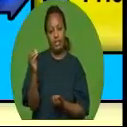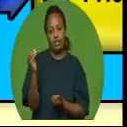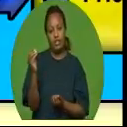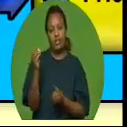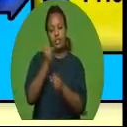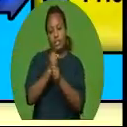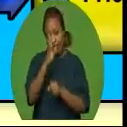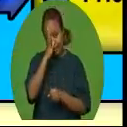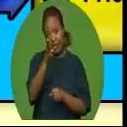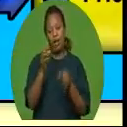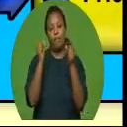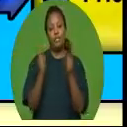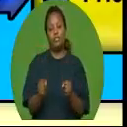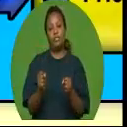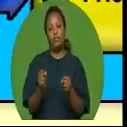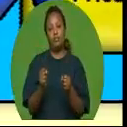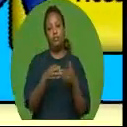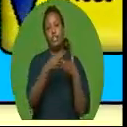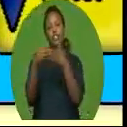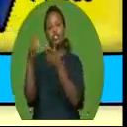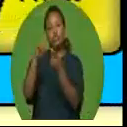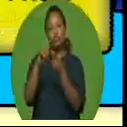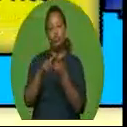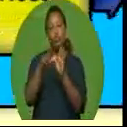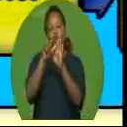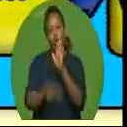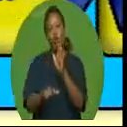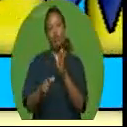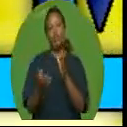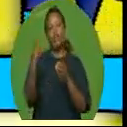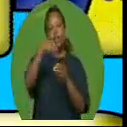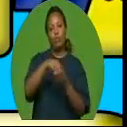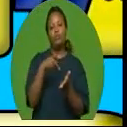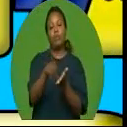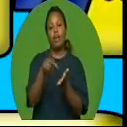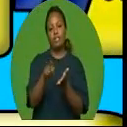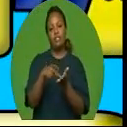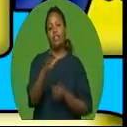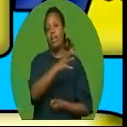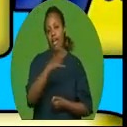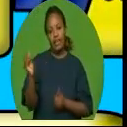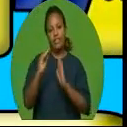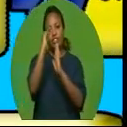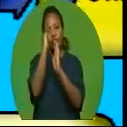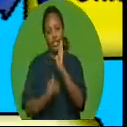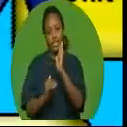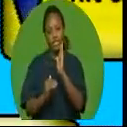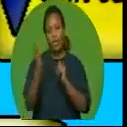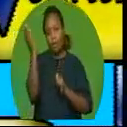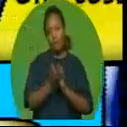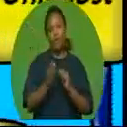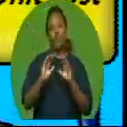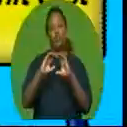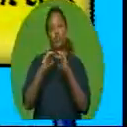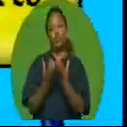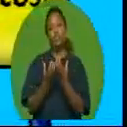and entrepreneurial ability lead to lower input prices and decrease